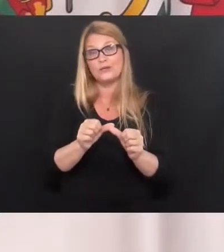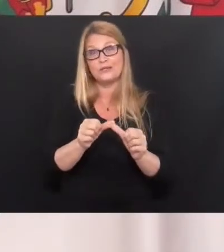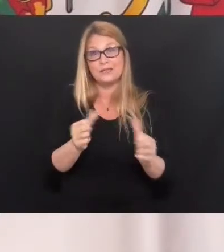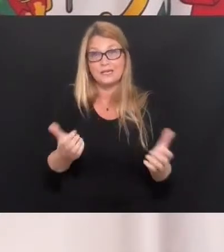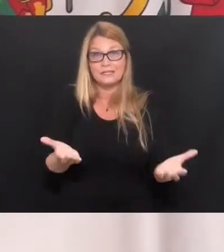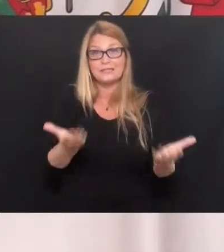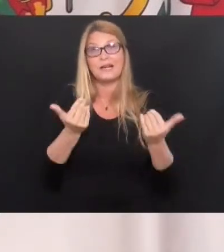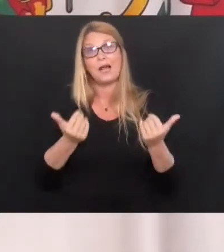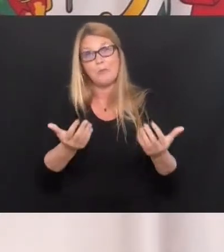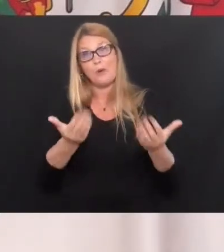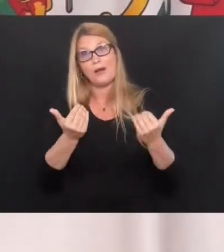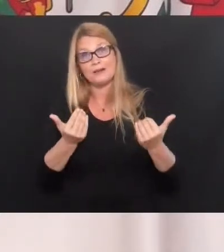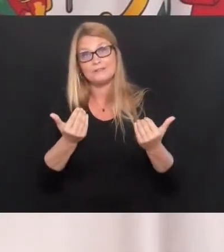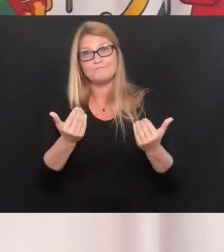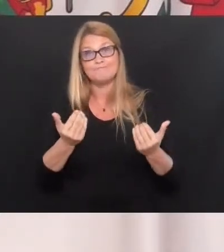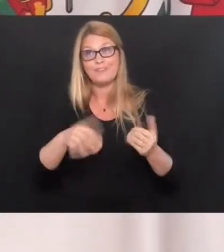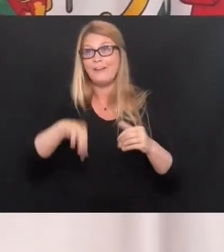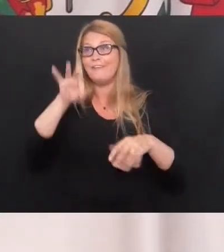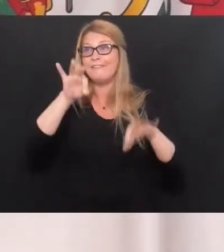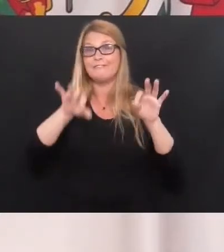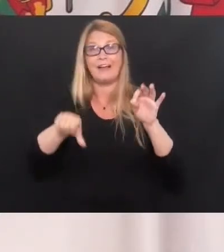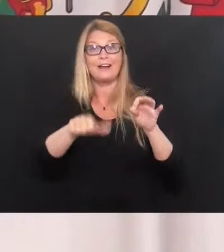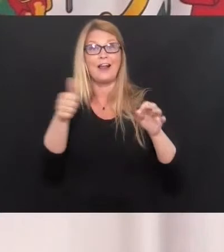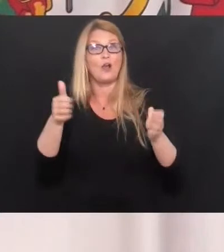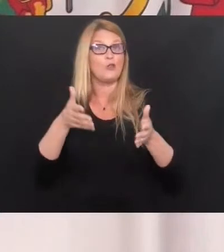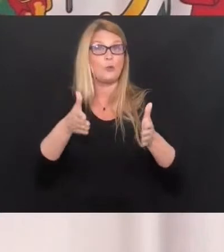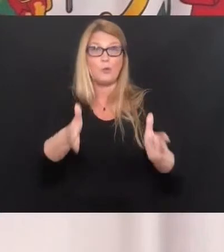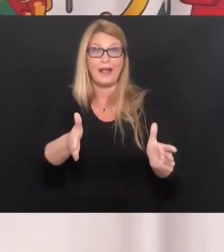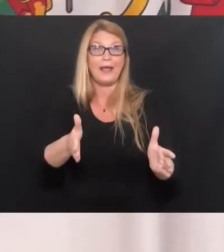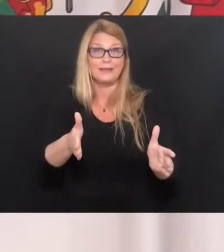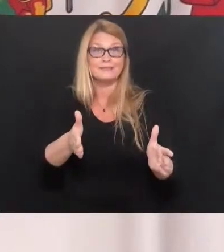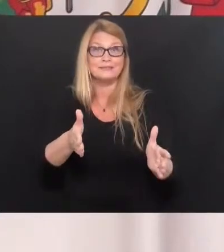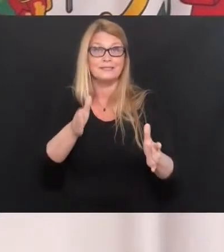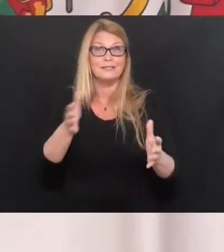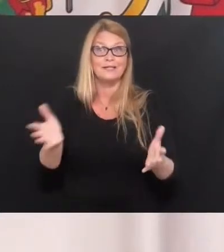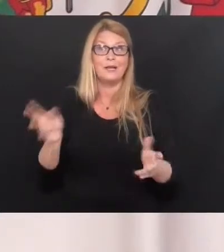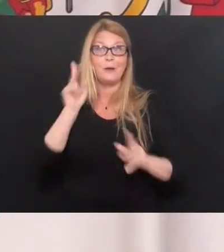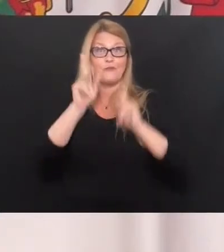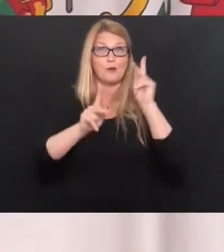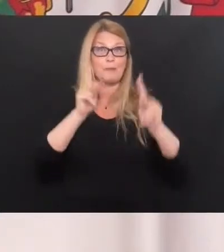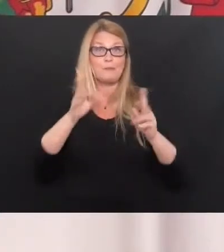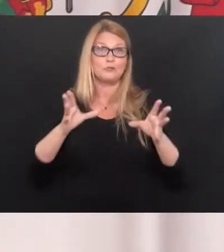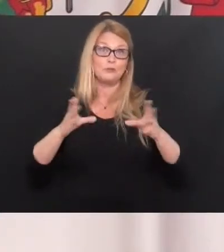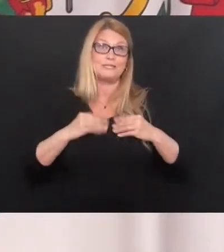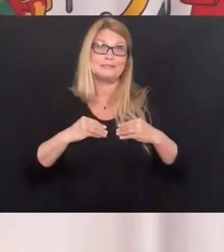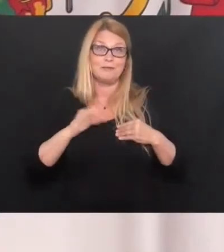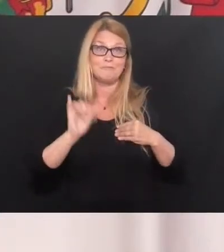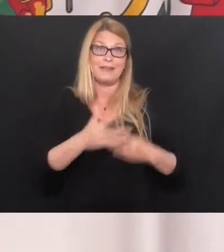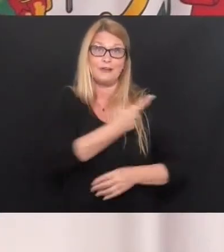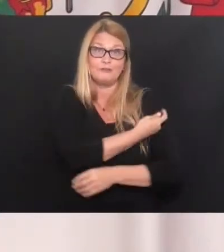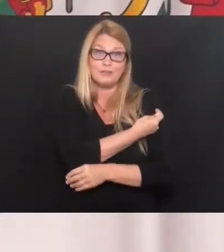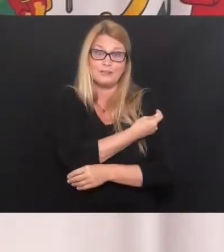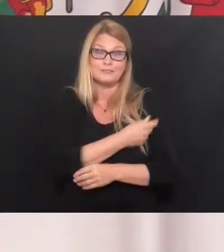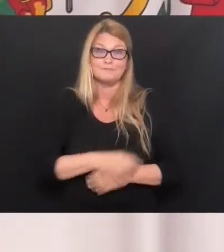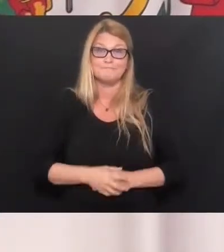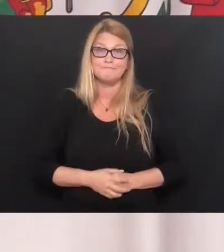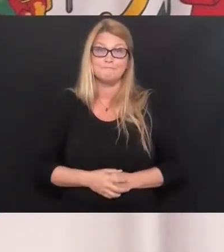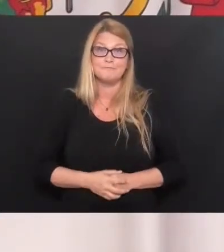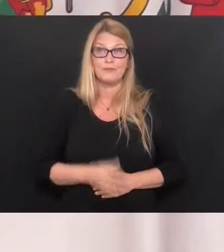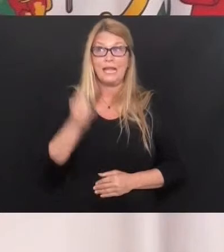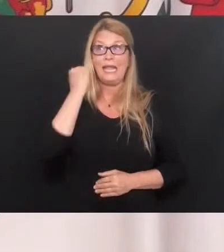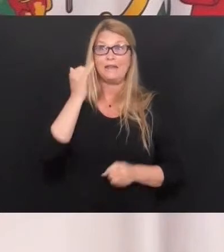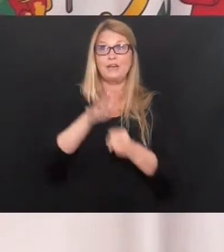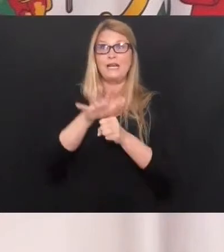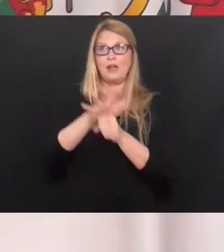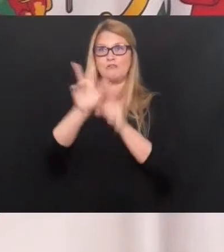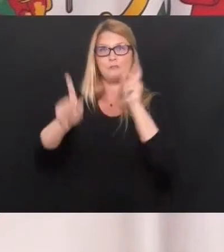doing over and over and over, is try to find creative ways to get more people across the finish line, because if we can get enough across the finish